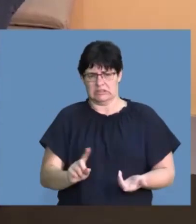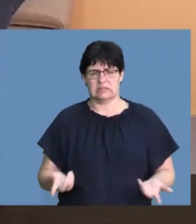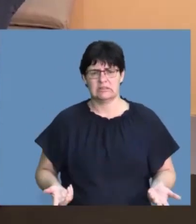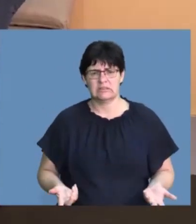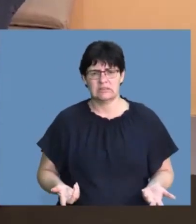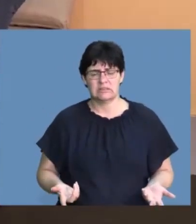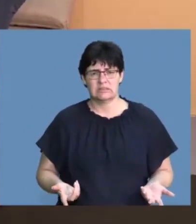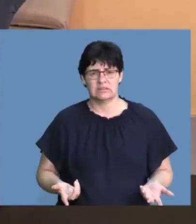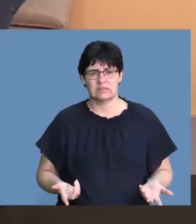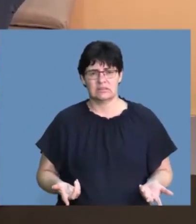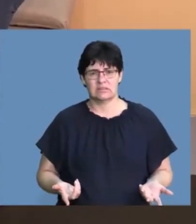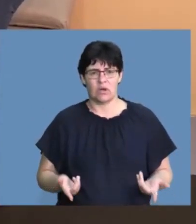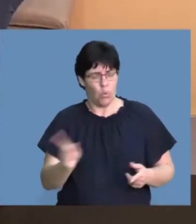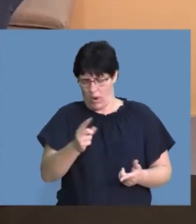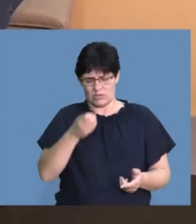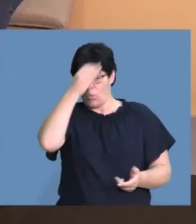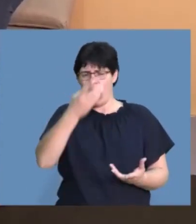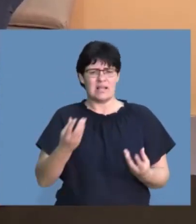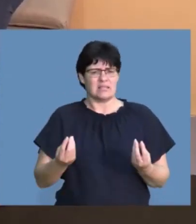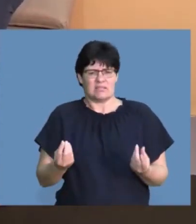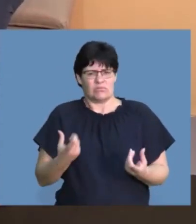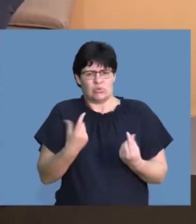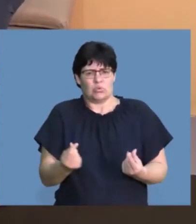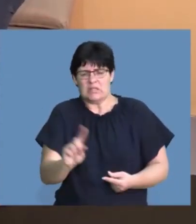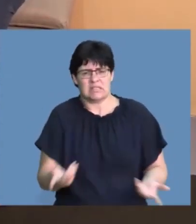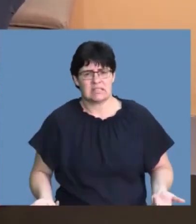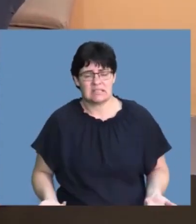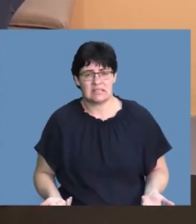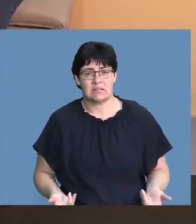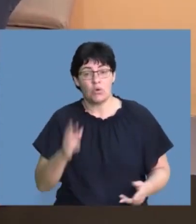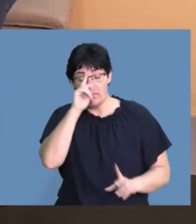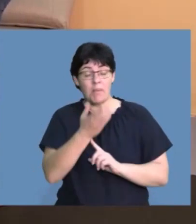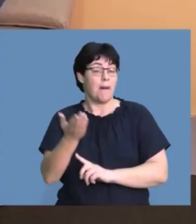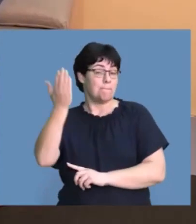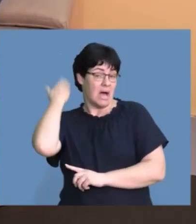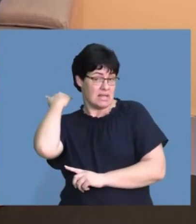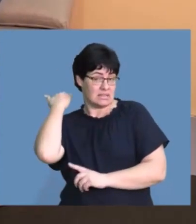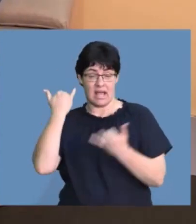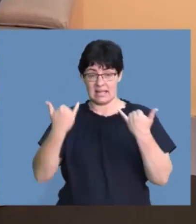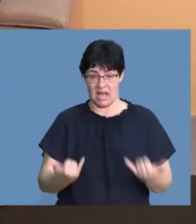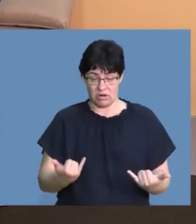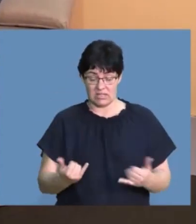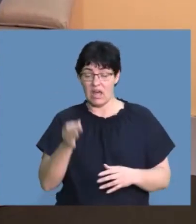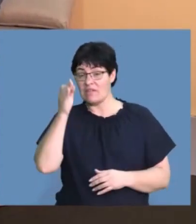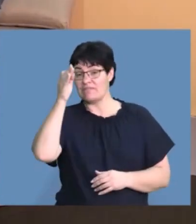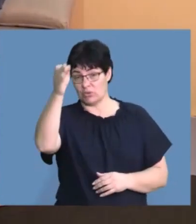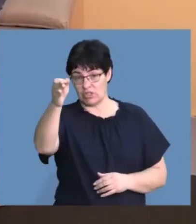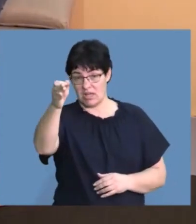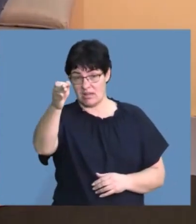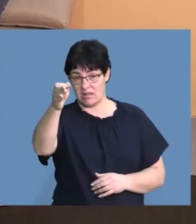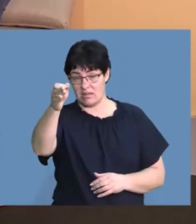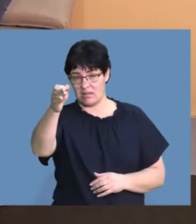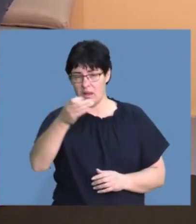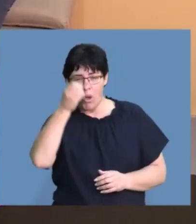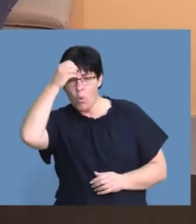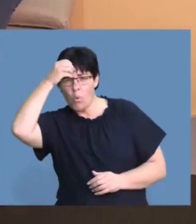What is the wise thing to do? What is? So we've got to remember it's past, current, future.